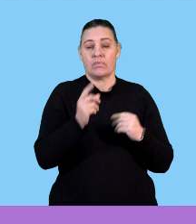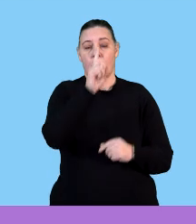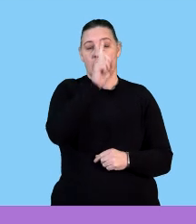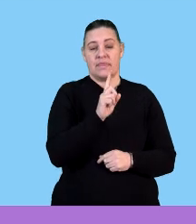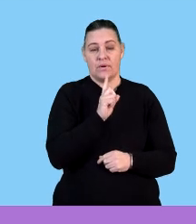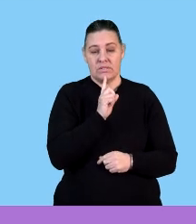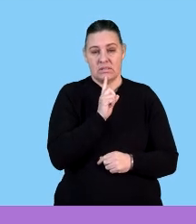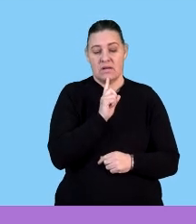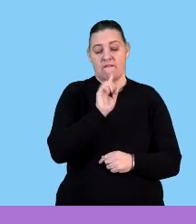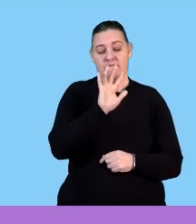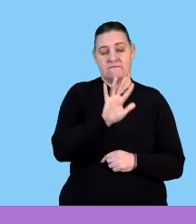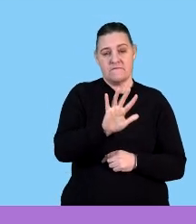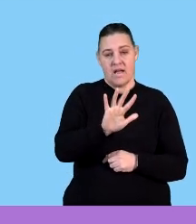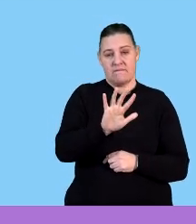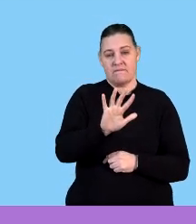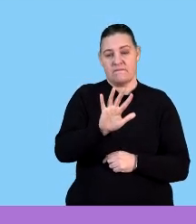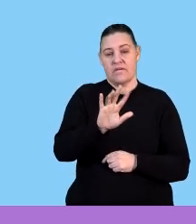me